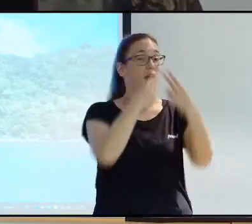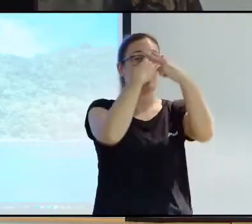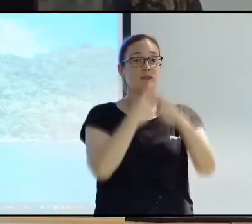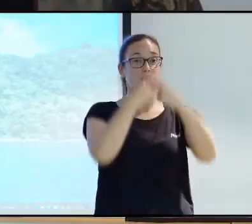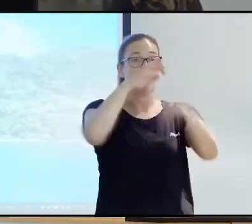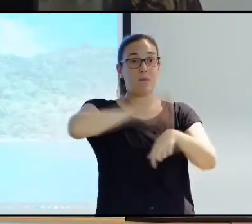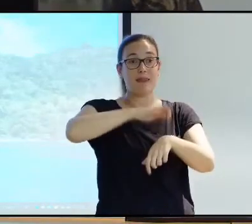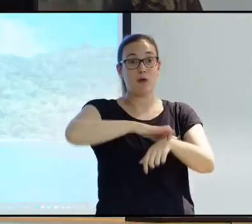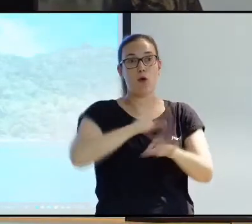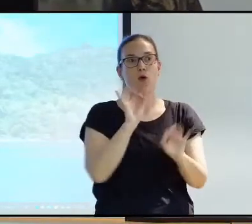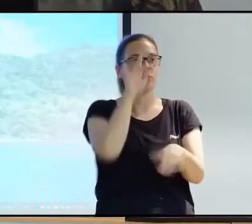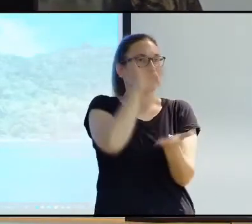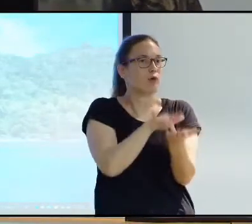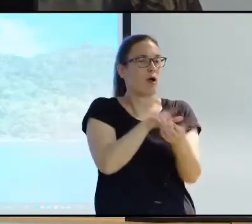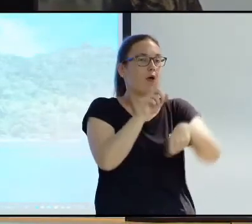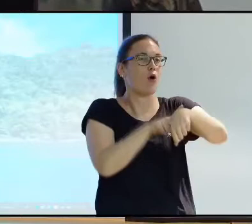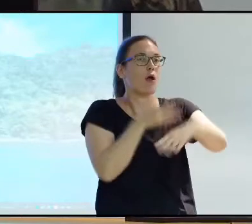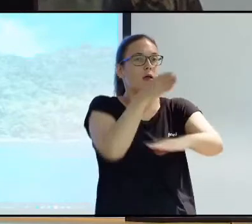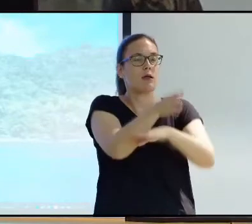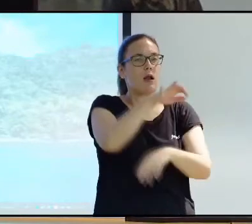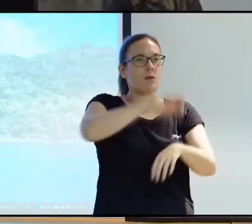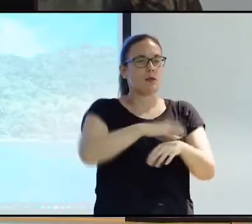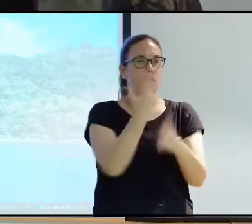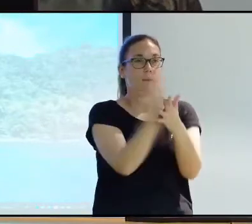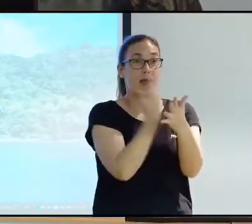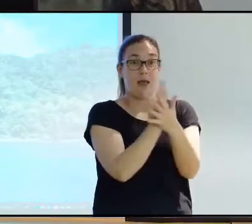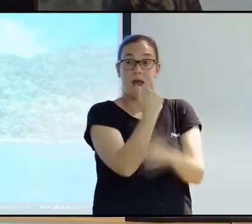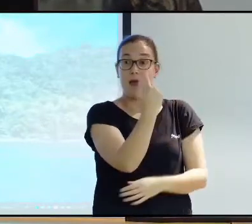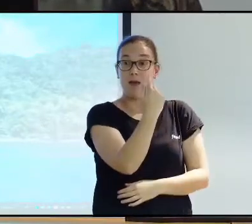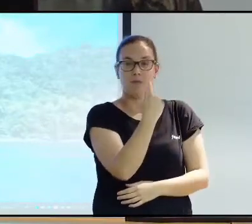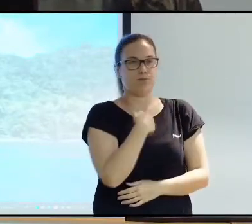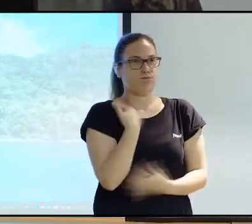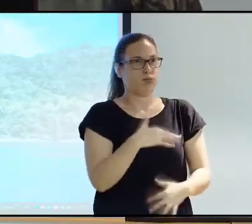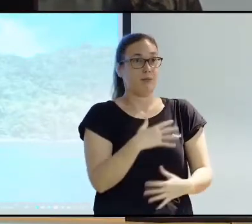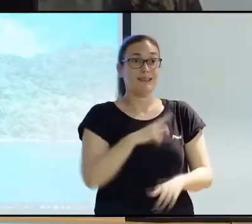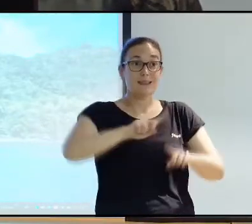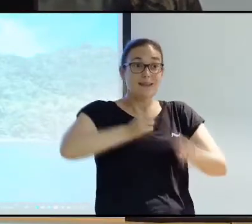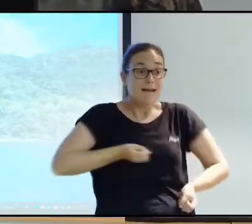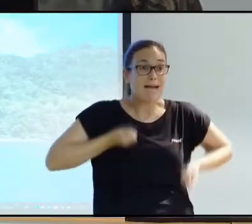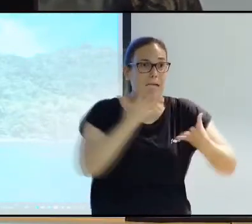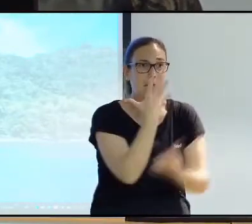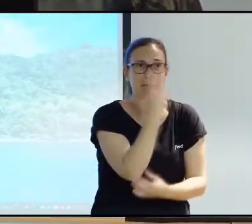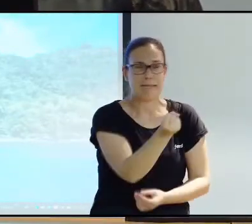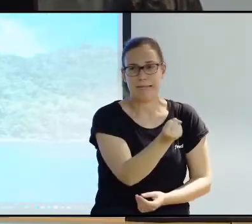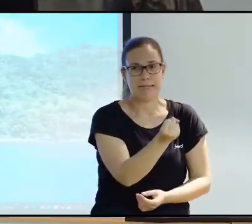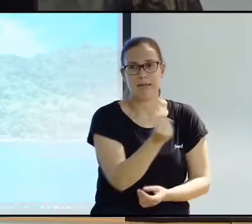medical examination or even go to the doctor, it's hard to understand them, and it's hard for them to understand